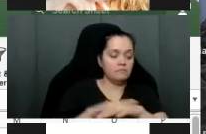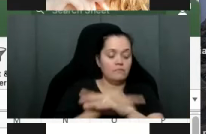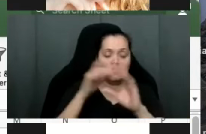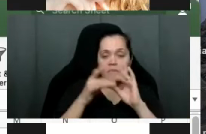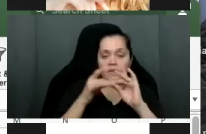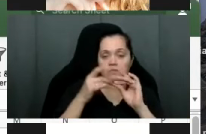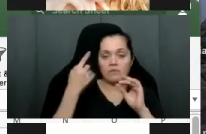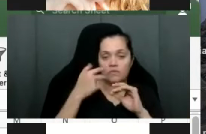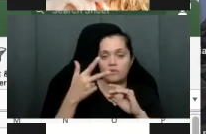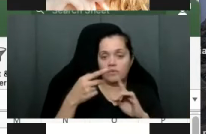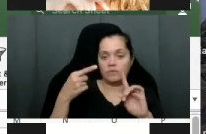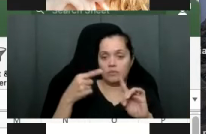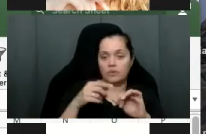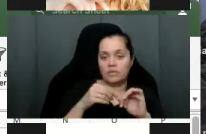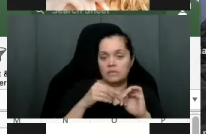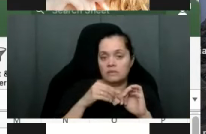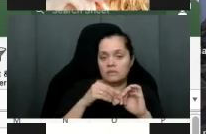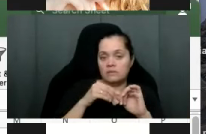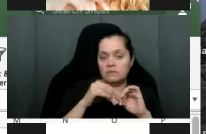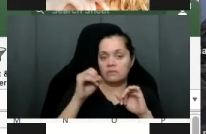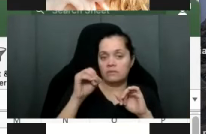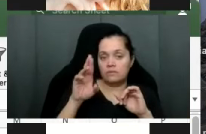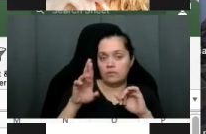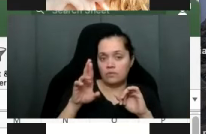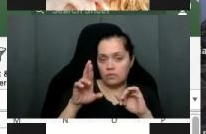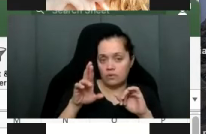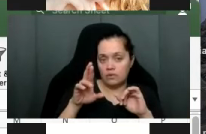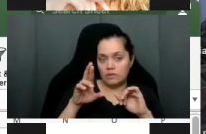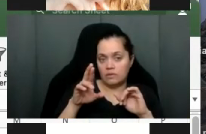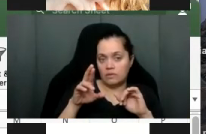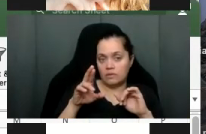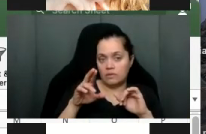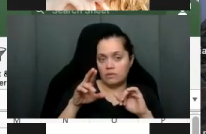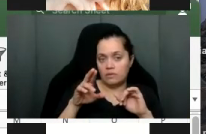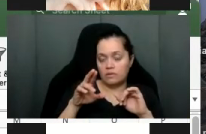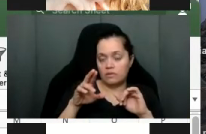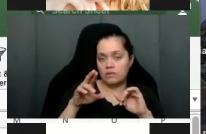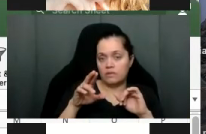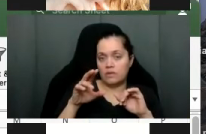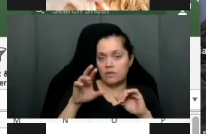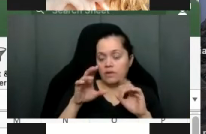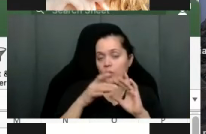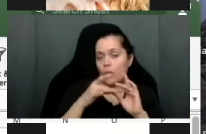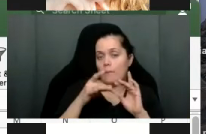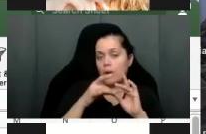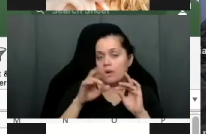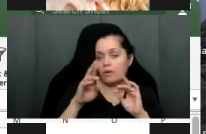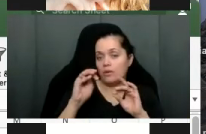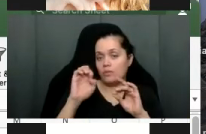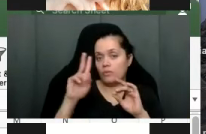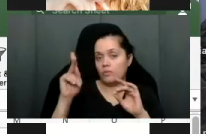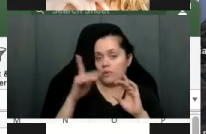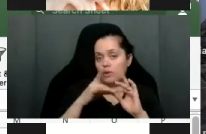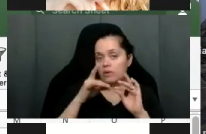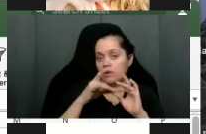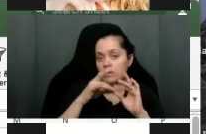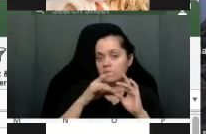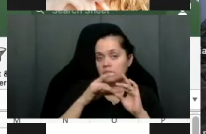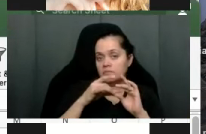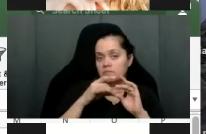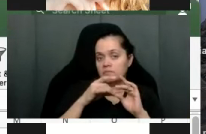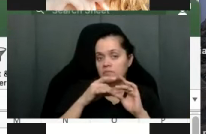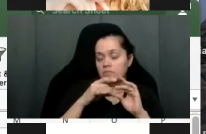for 3 points. Or you can post a remark. The comment was 2 points. You can